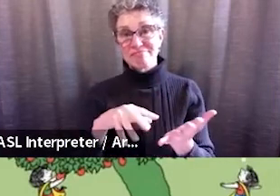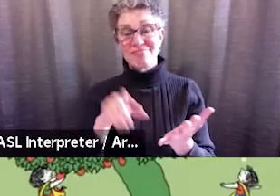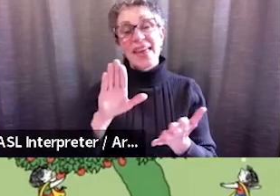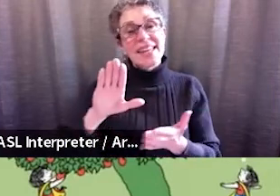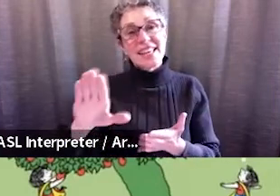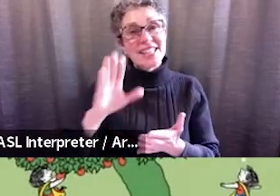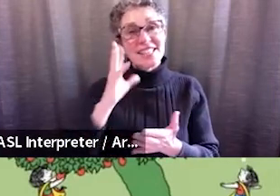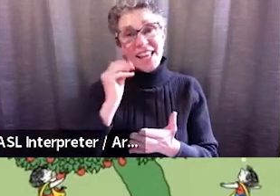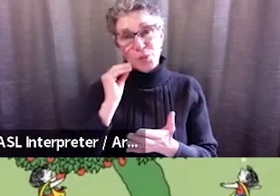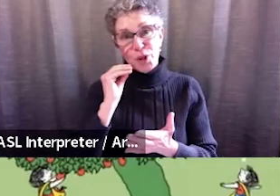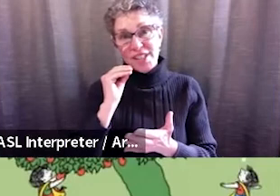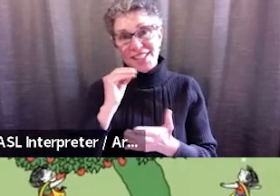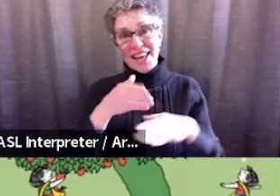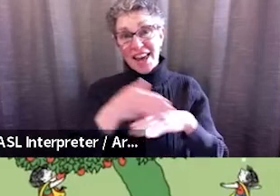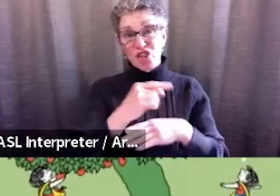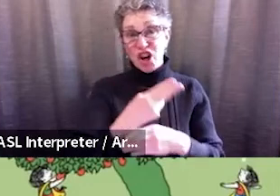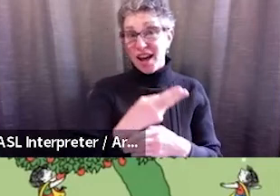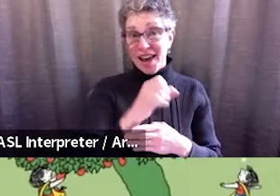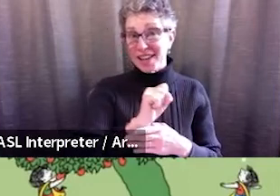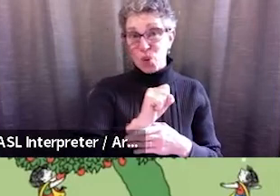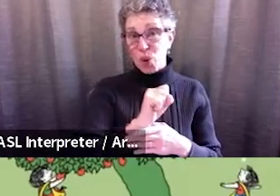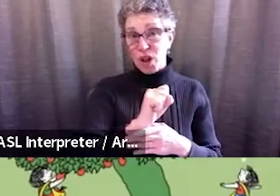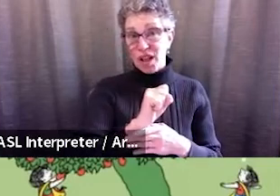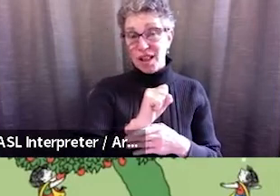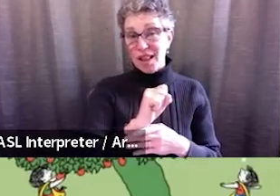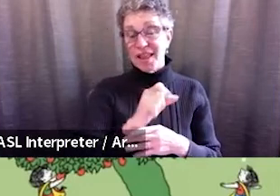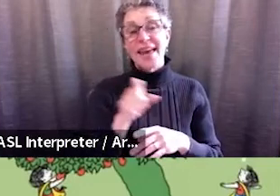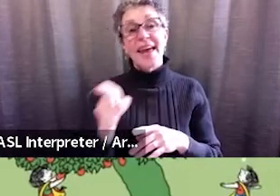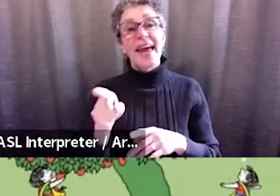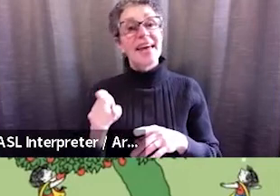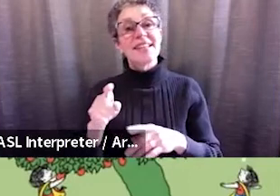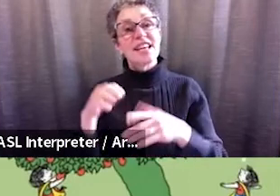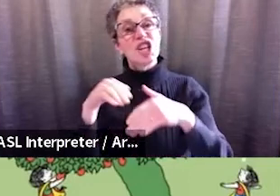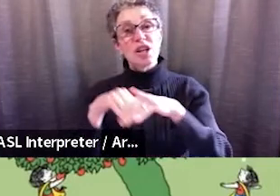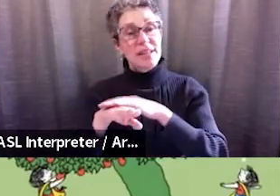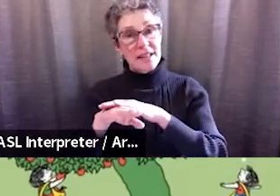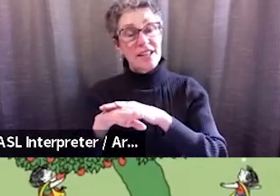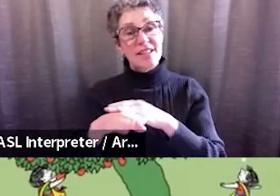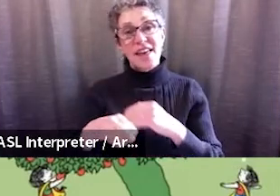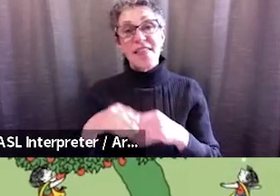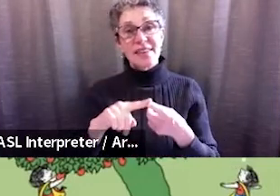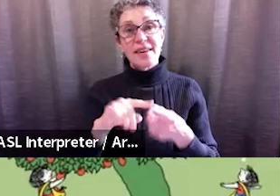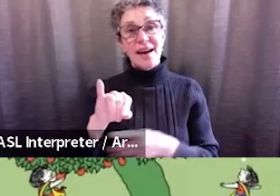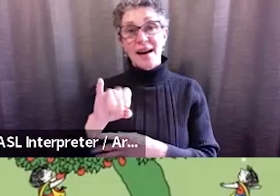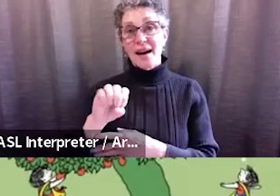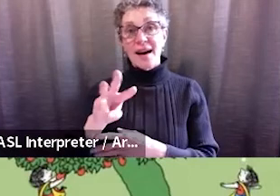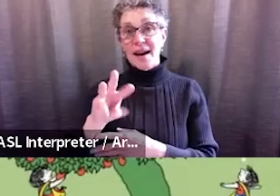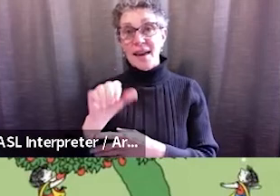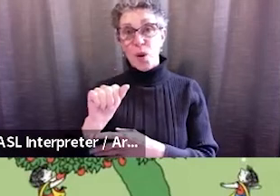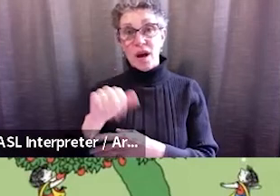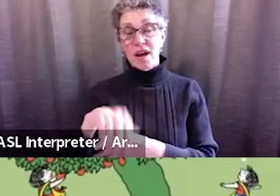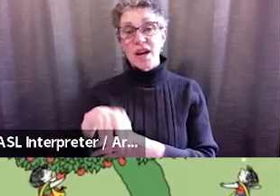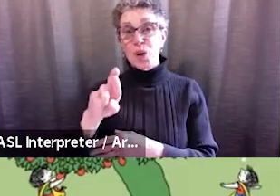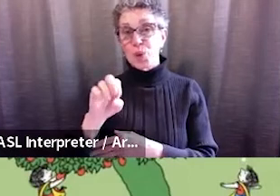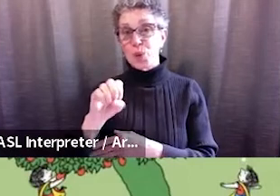higher education initiative, in this case, Iowa's REACH program. It led this man, Zach,